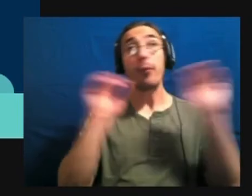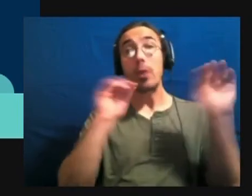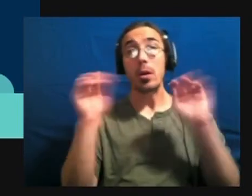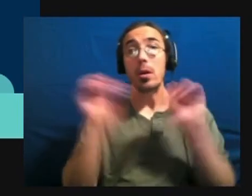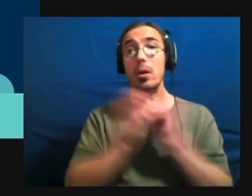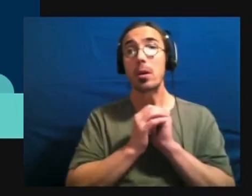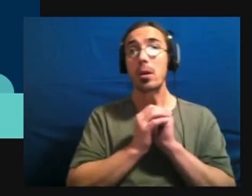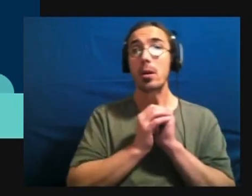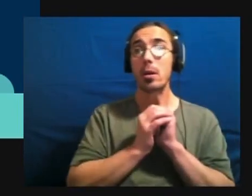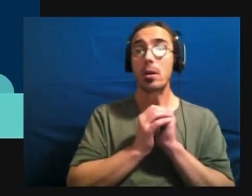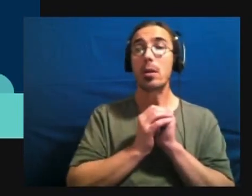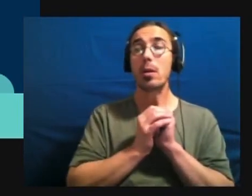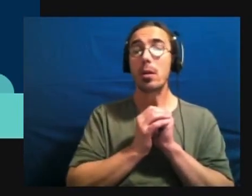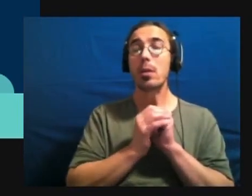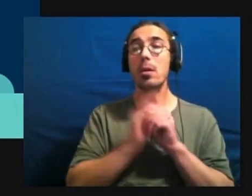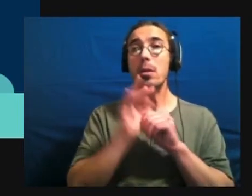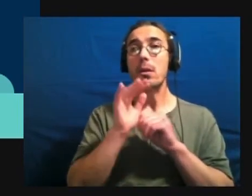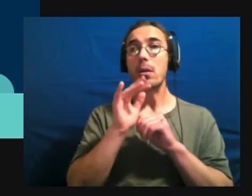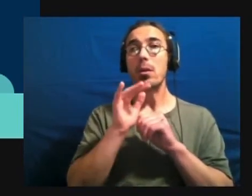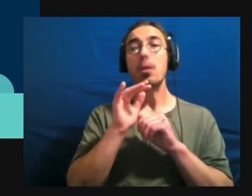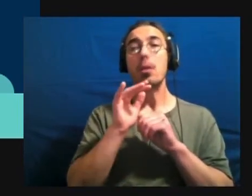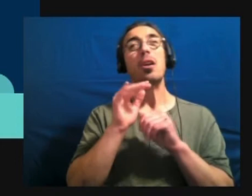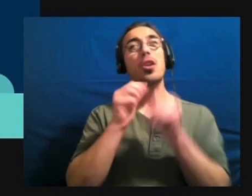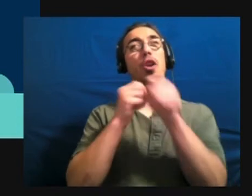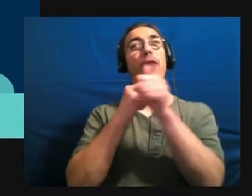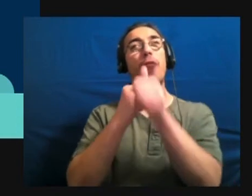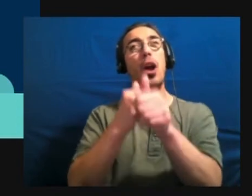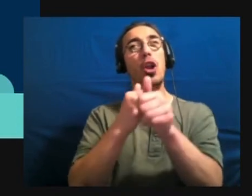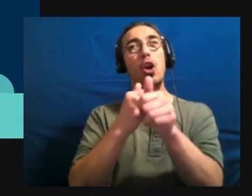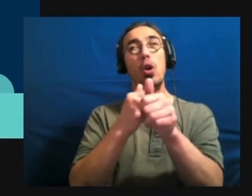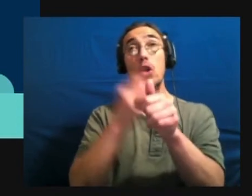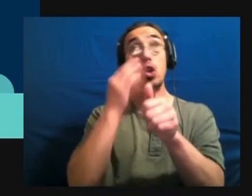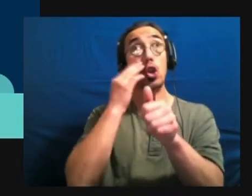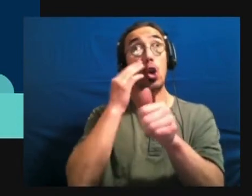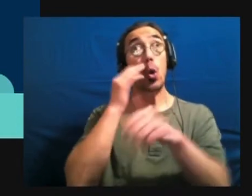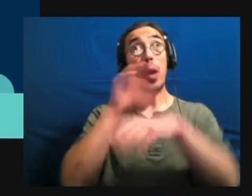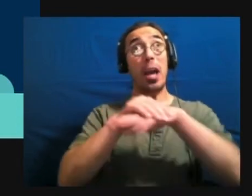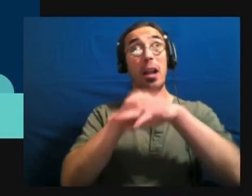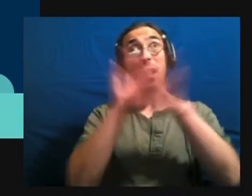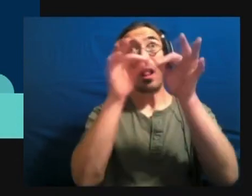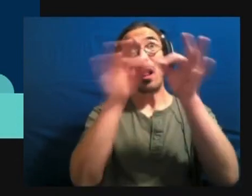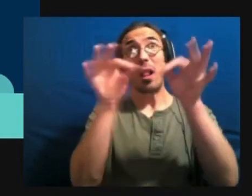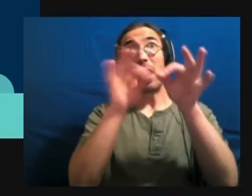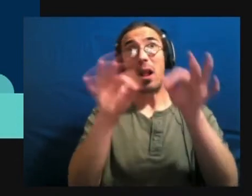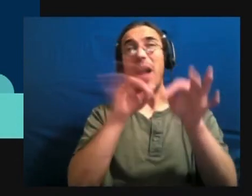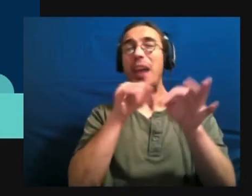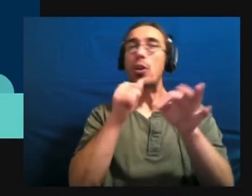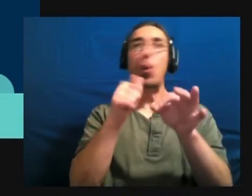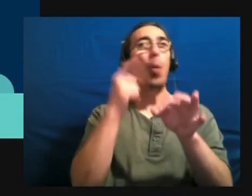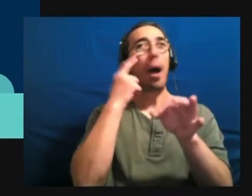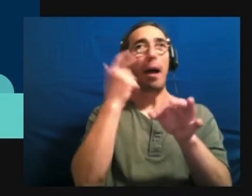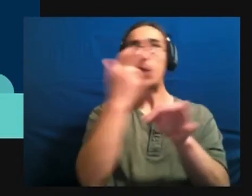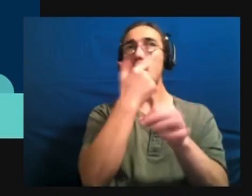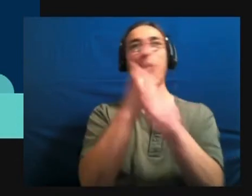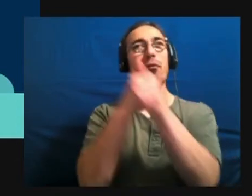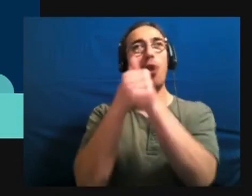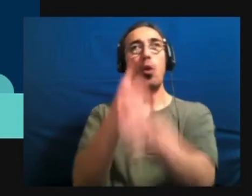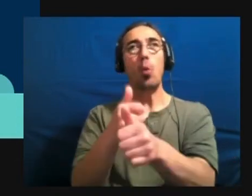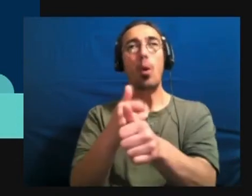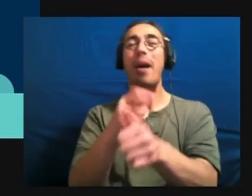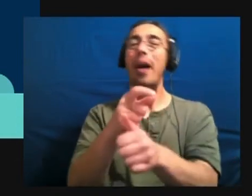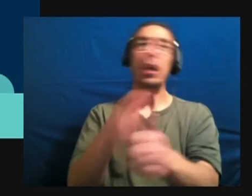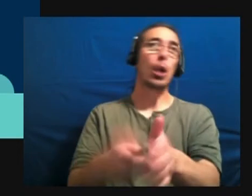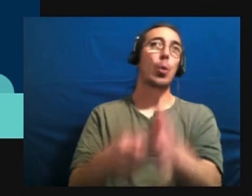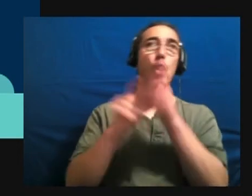need them to follow from line to line. And what I needed was large print. And I actually did